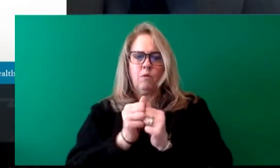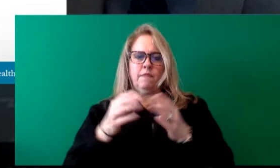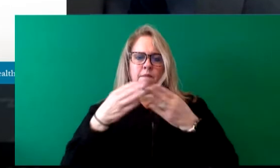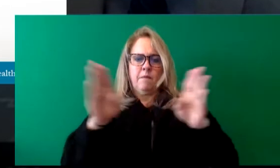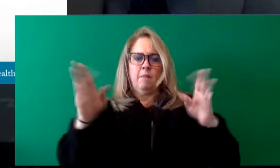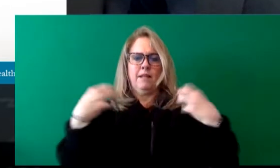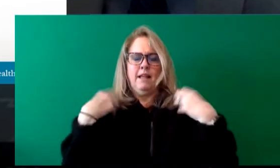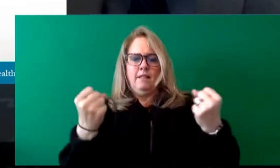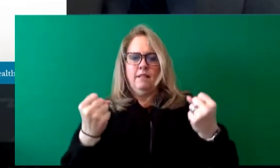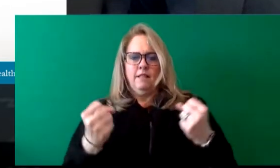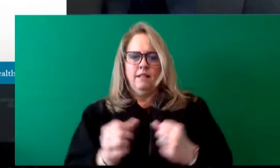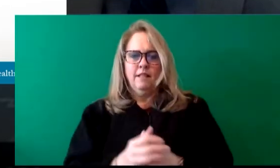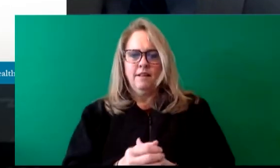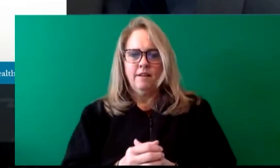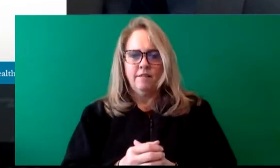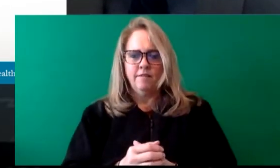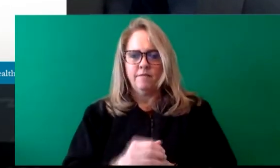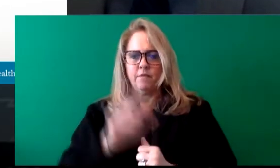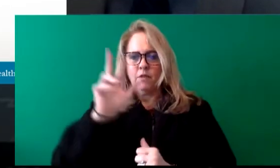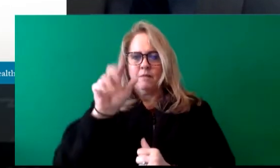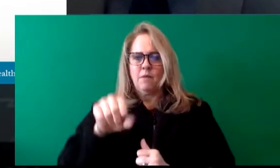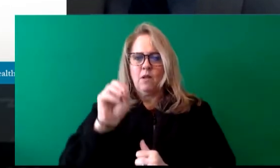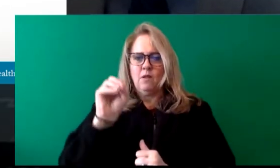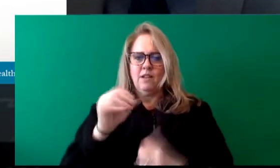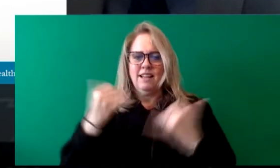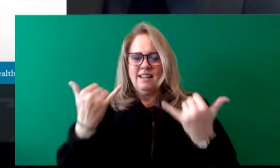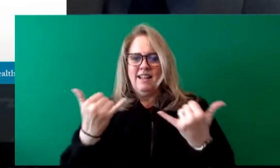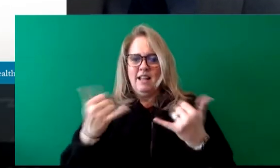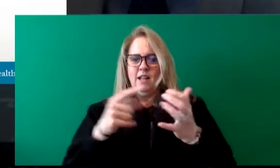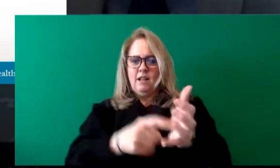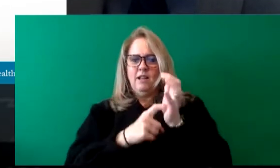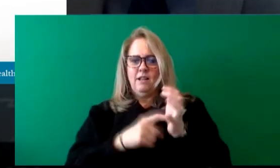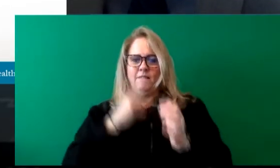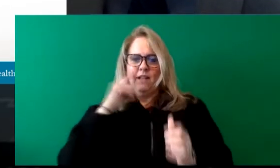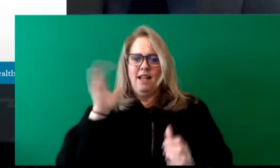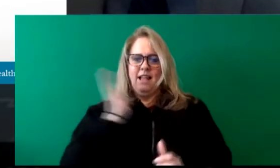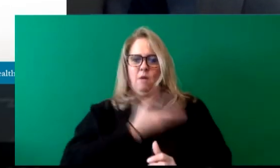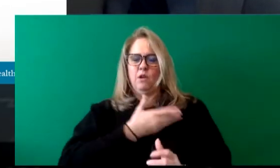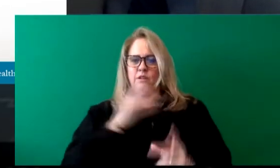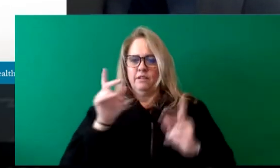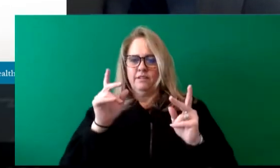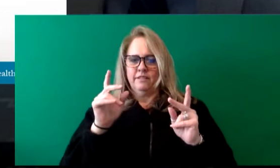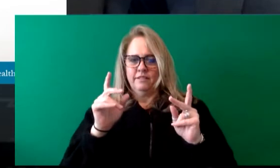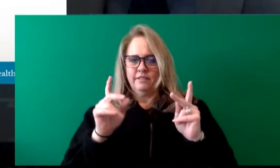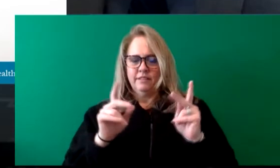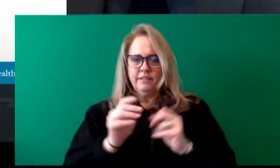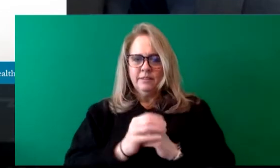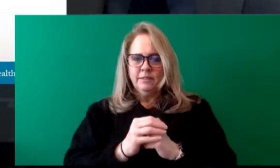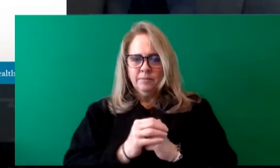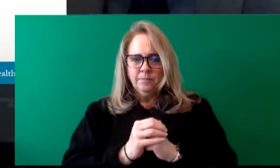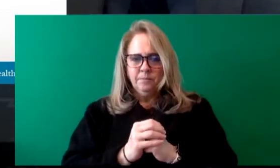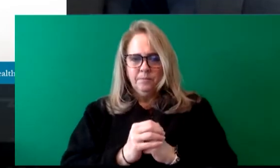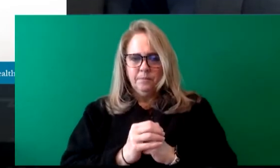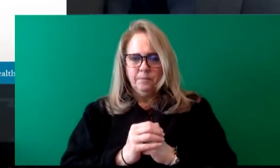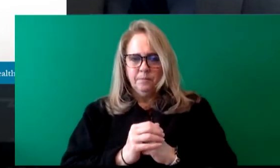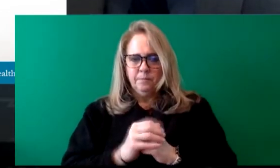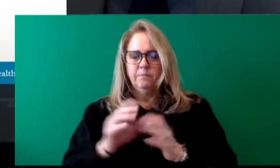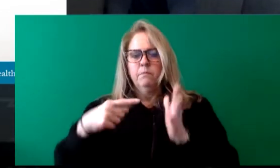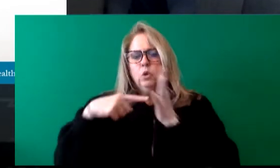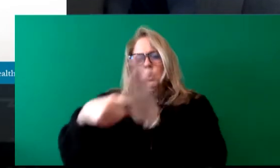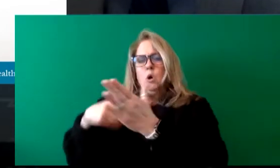a baseline mandate for our clients, our citizens, in order to visualize data. So we'll be looking forward to incorporating